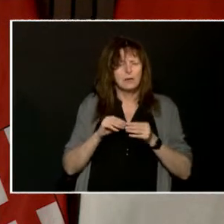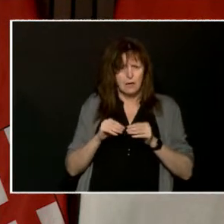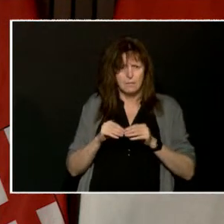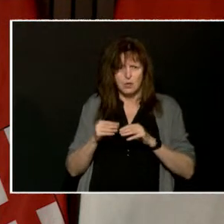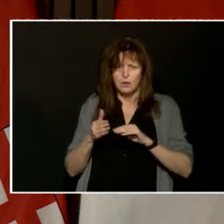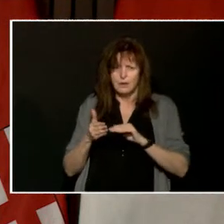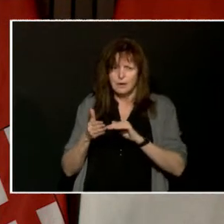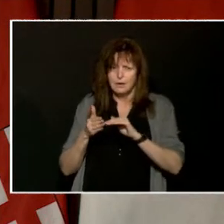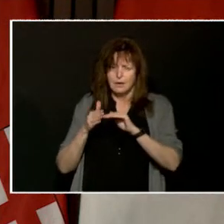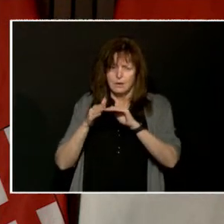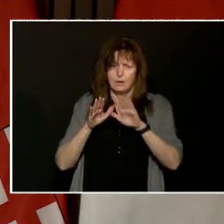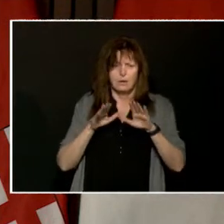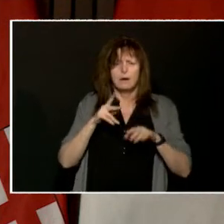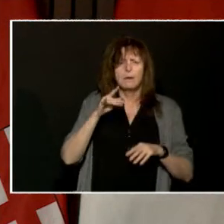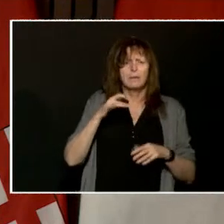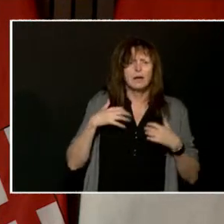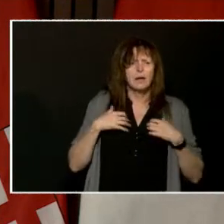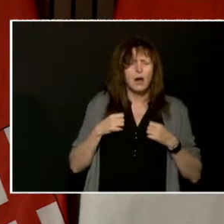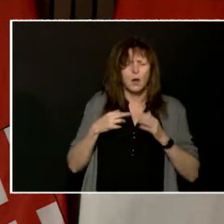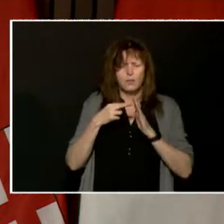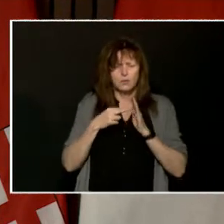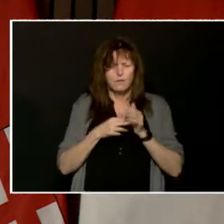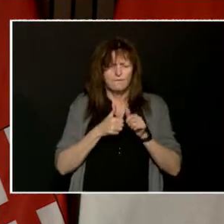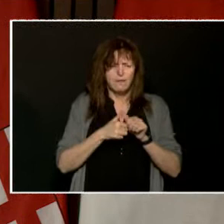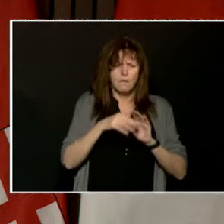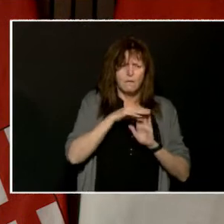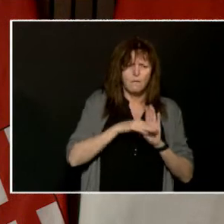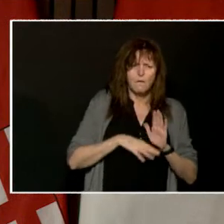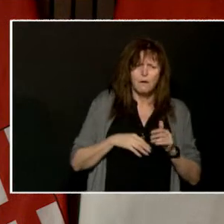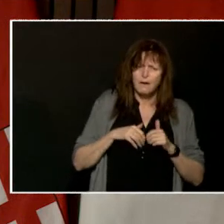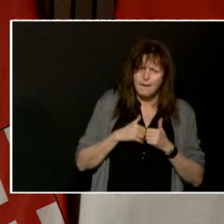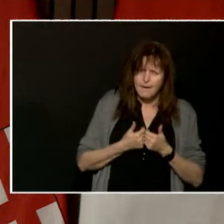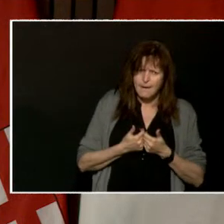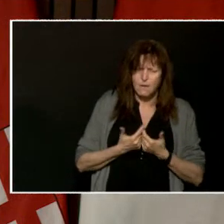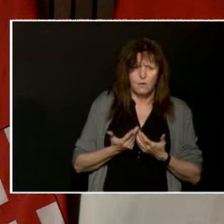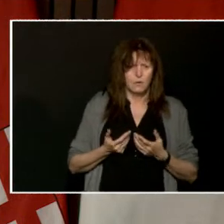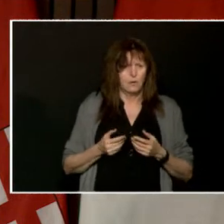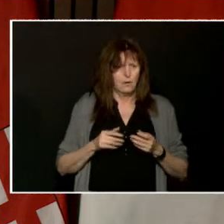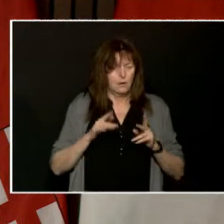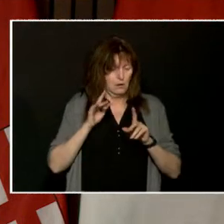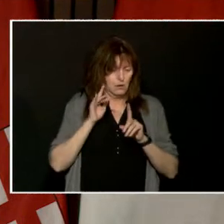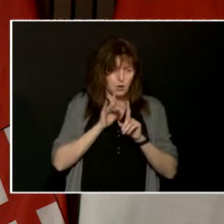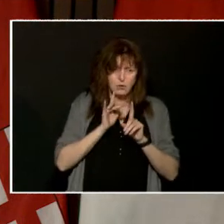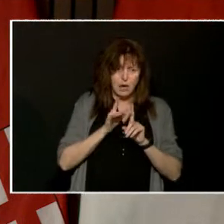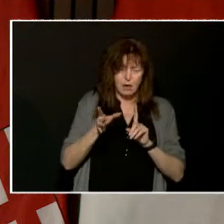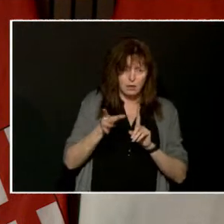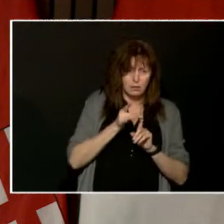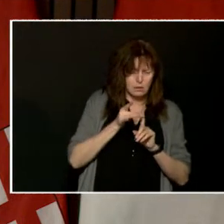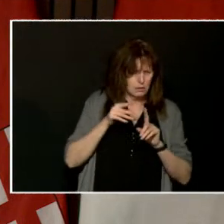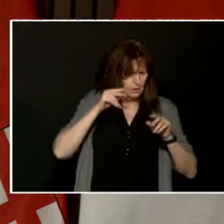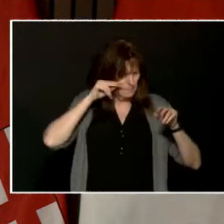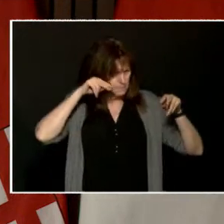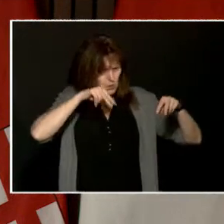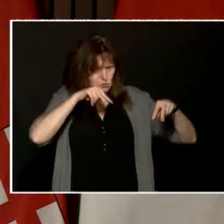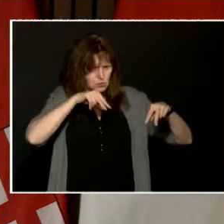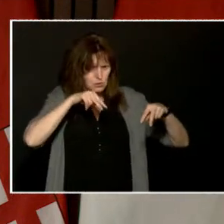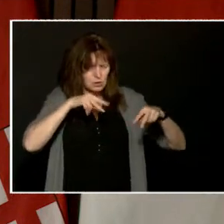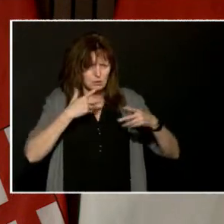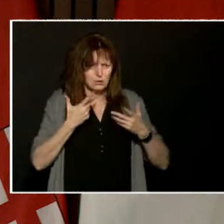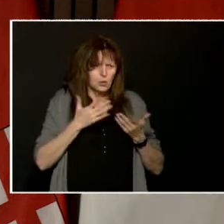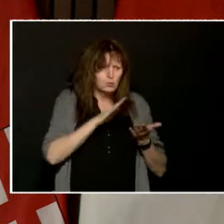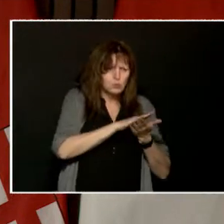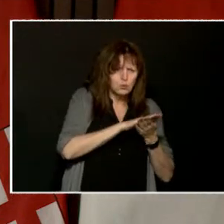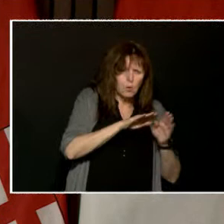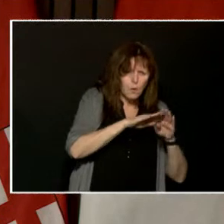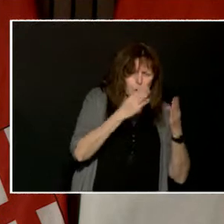health measures, including case and contact tracing, that would be required with schools open. But they really should be the first thing to open when we